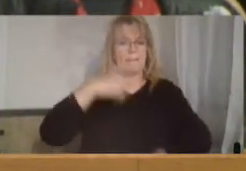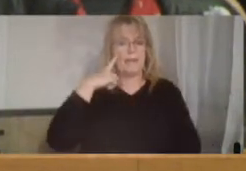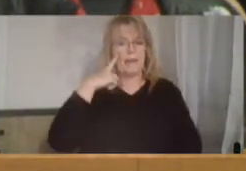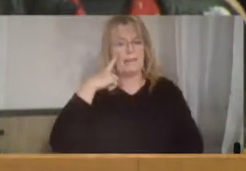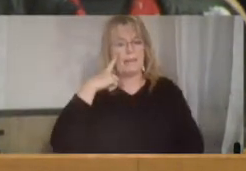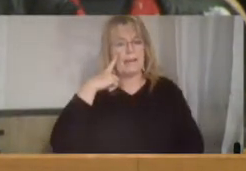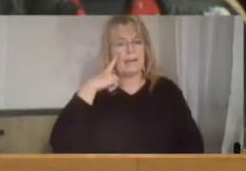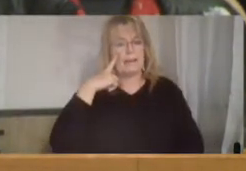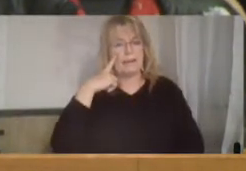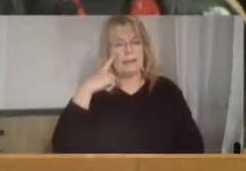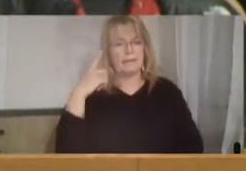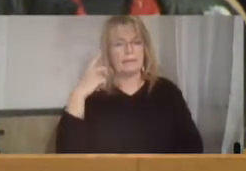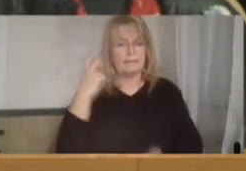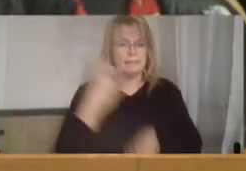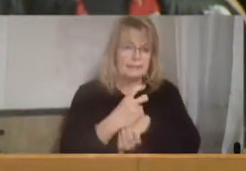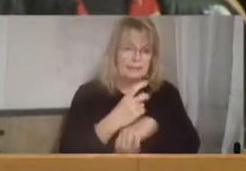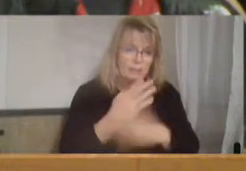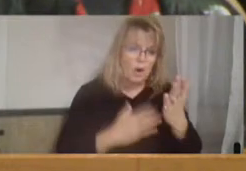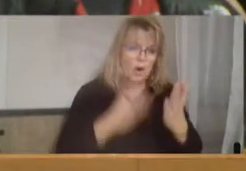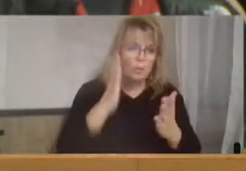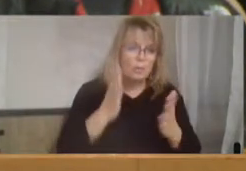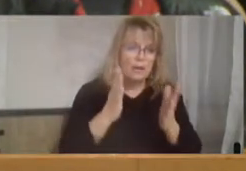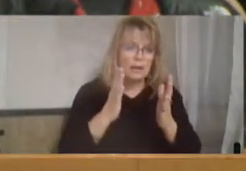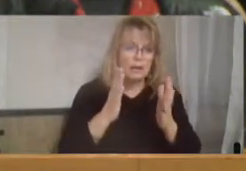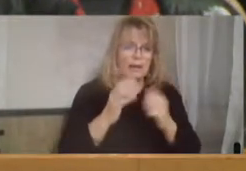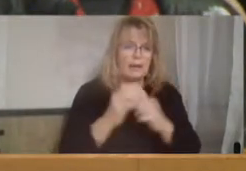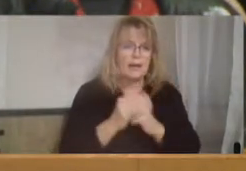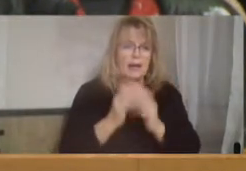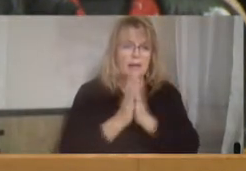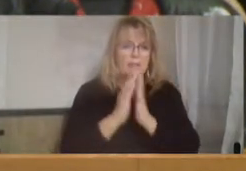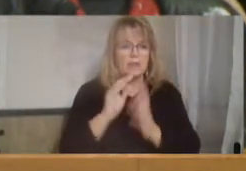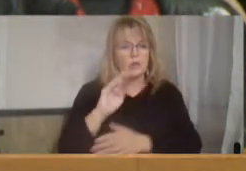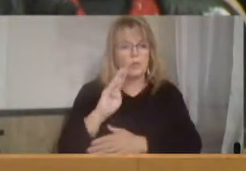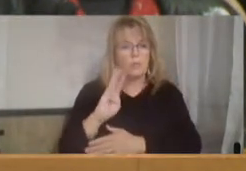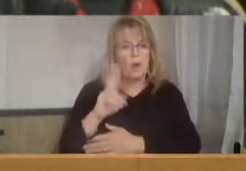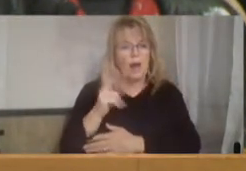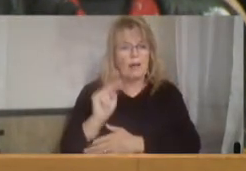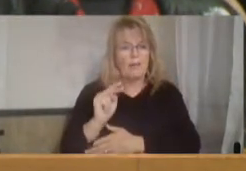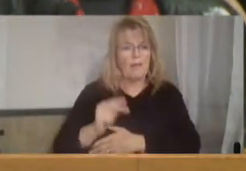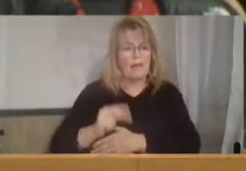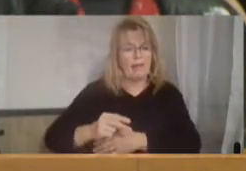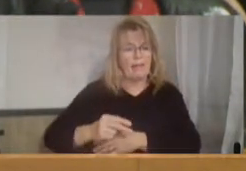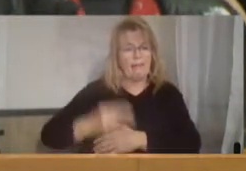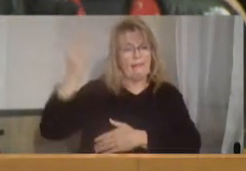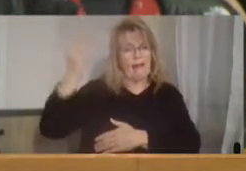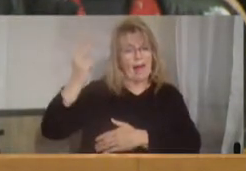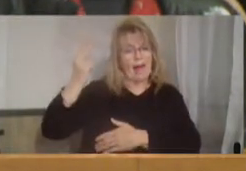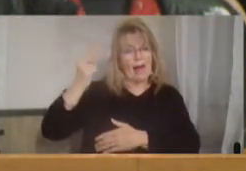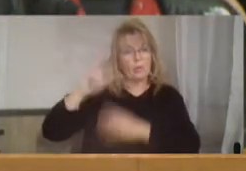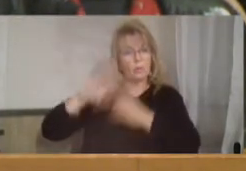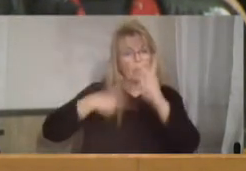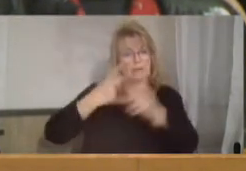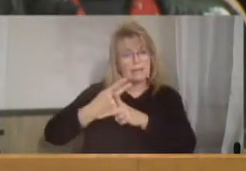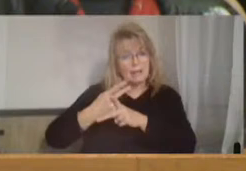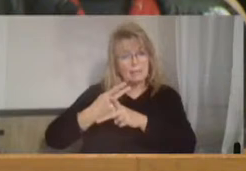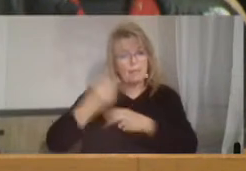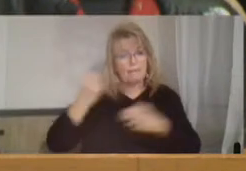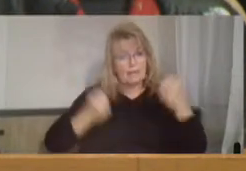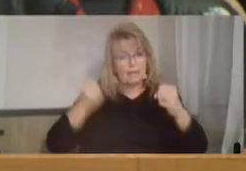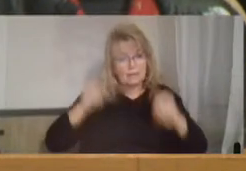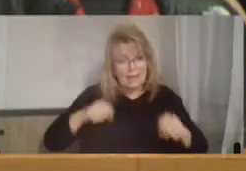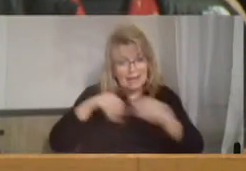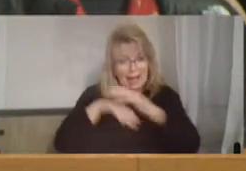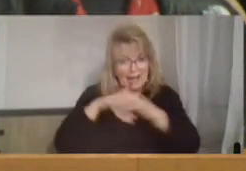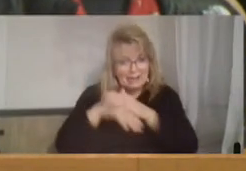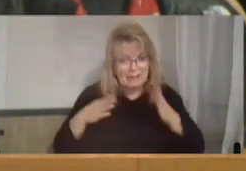difficult piece will be, as Mr. Brown alluded to, the height and what type of vehicles that can access that alleyway during that period of time, though.